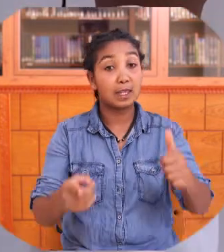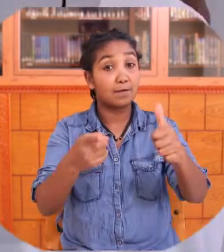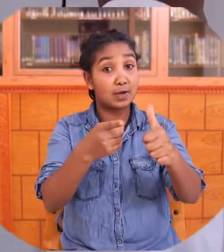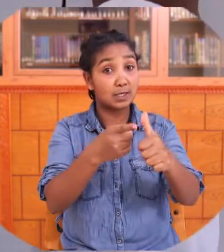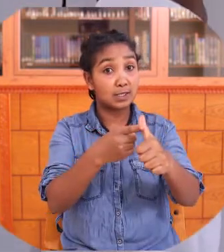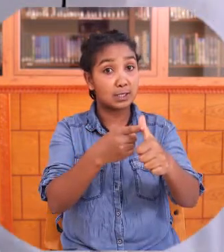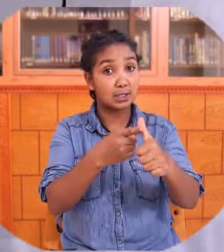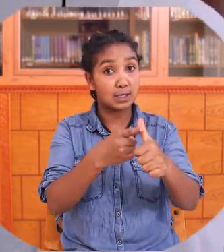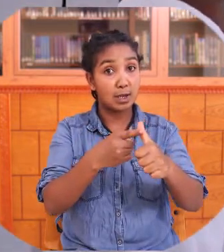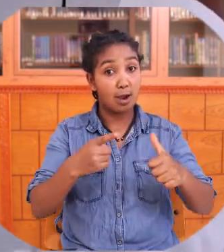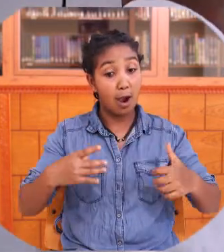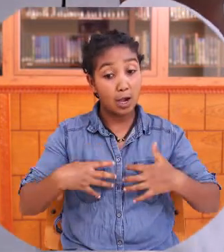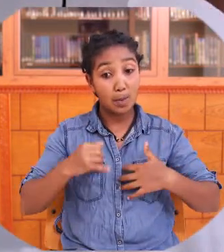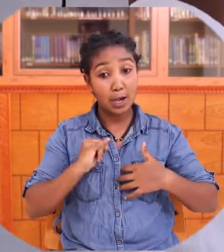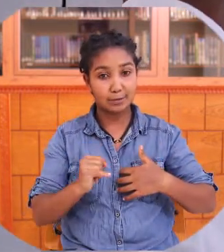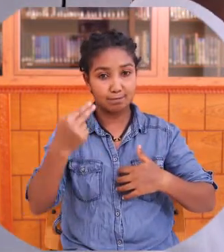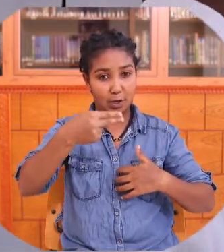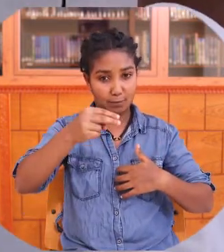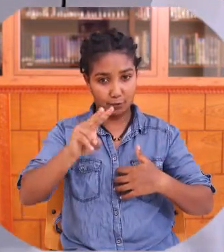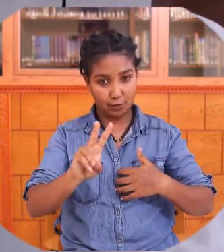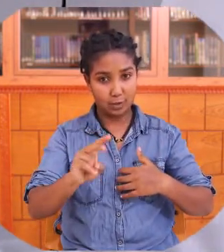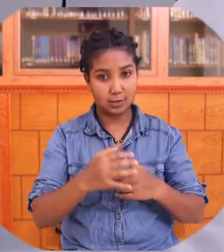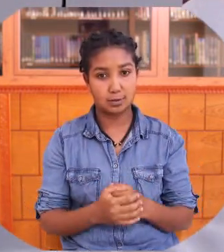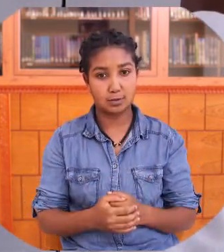first animal is herbivorous.